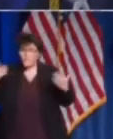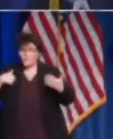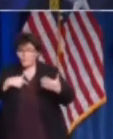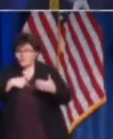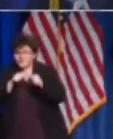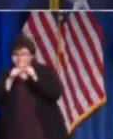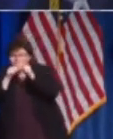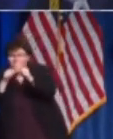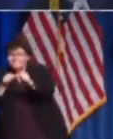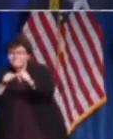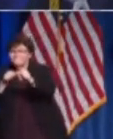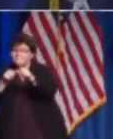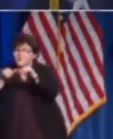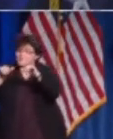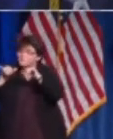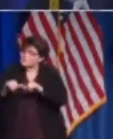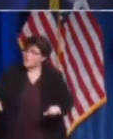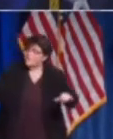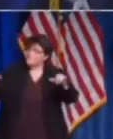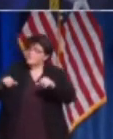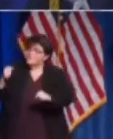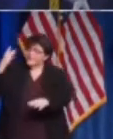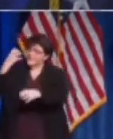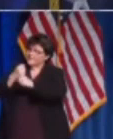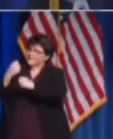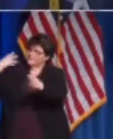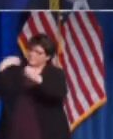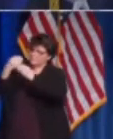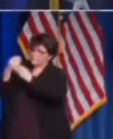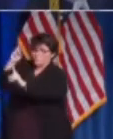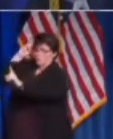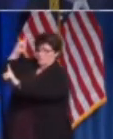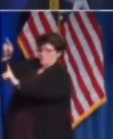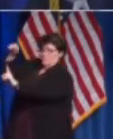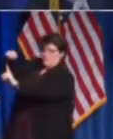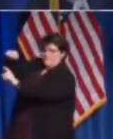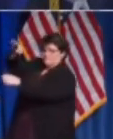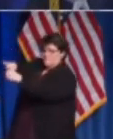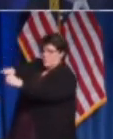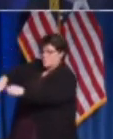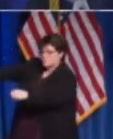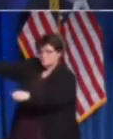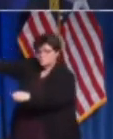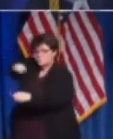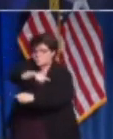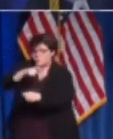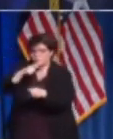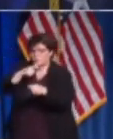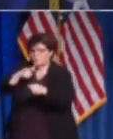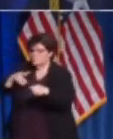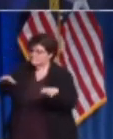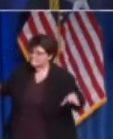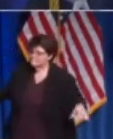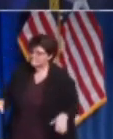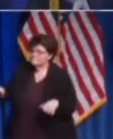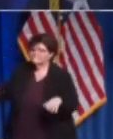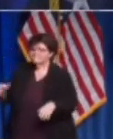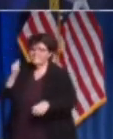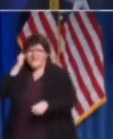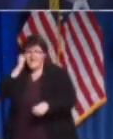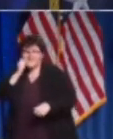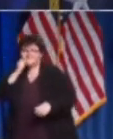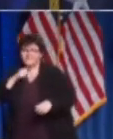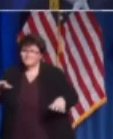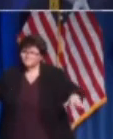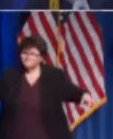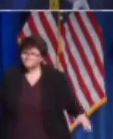how to respect that transition. And you got to work at it every day. I mean, Stephanie Thomas, we sure